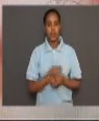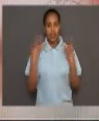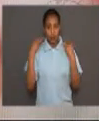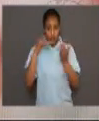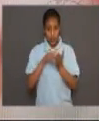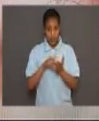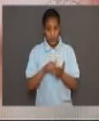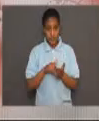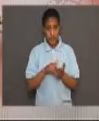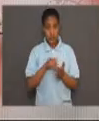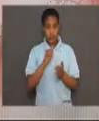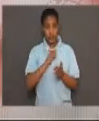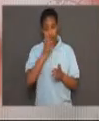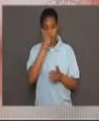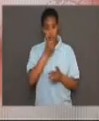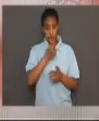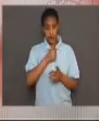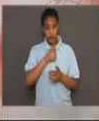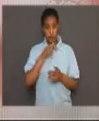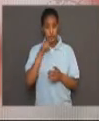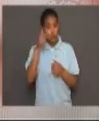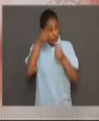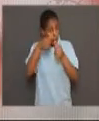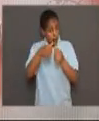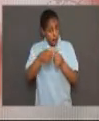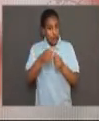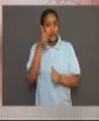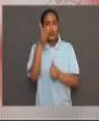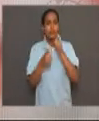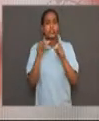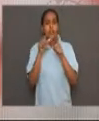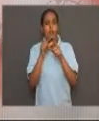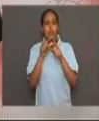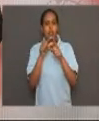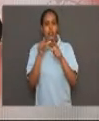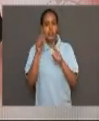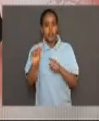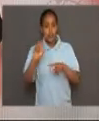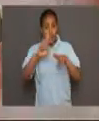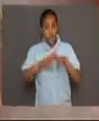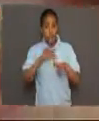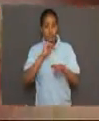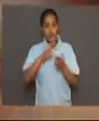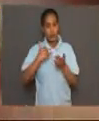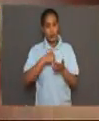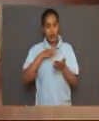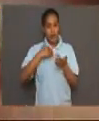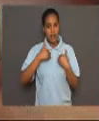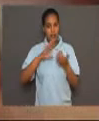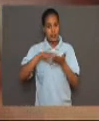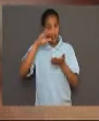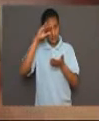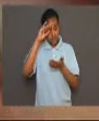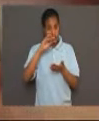Hello again. I am confident that you remember which thermoset we have studied. The